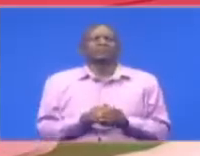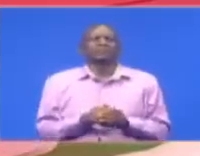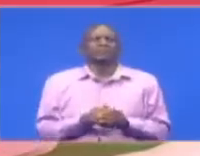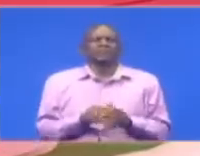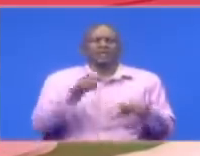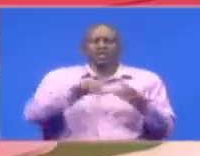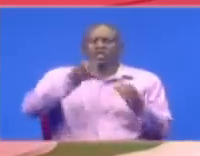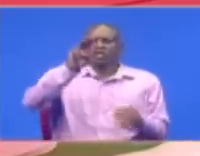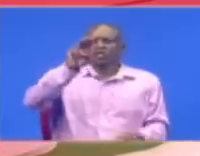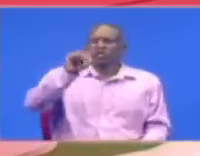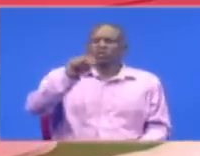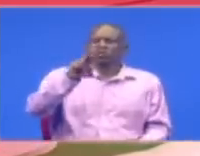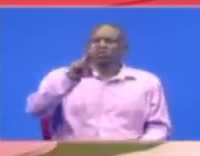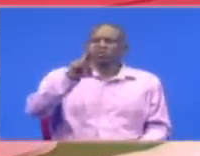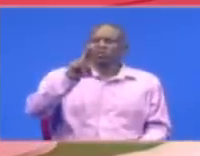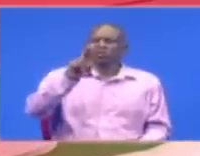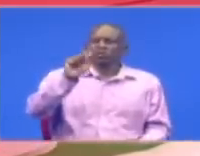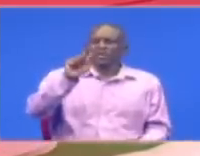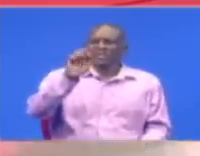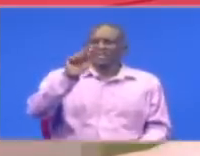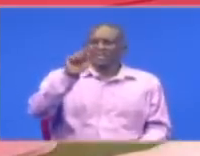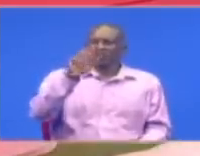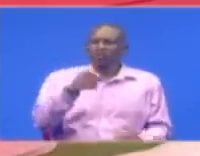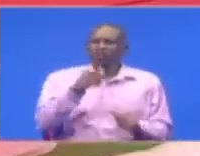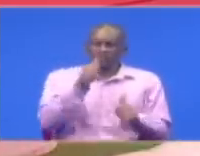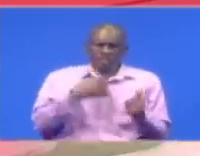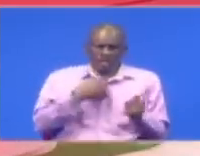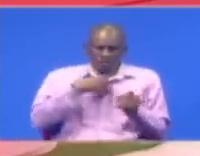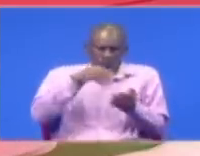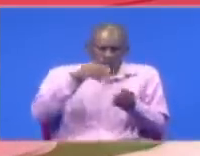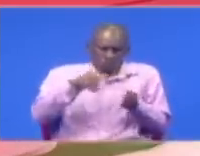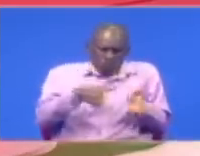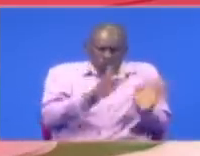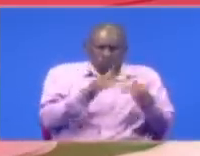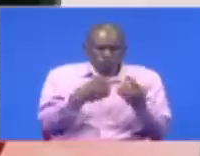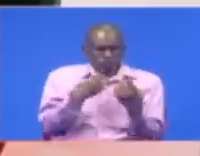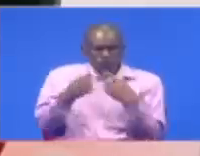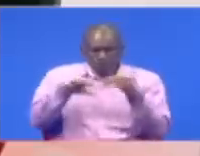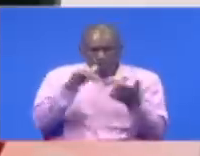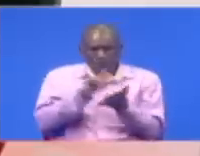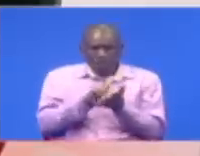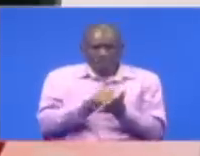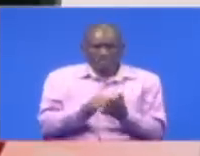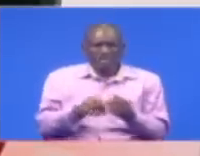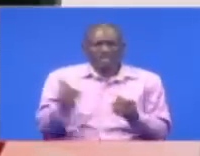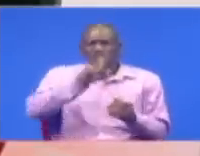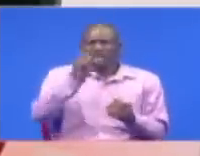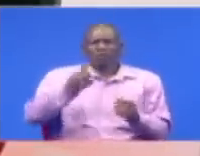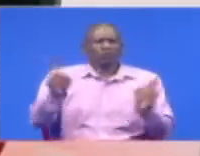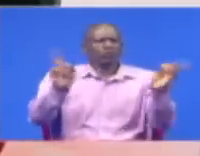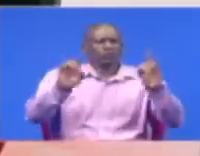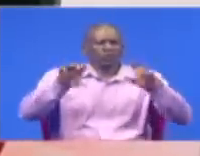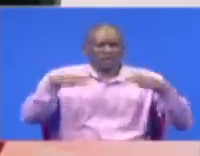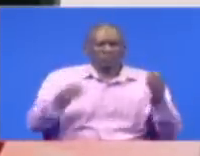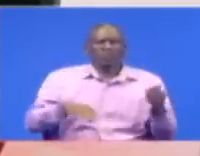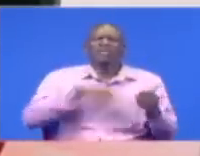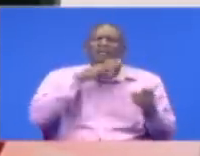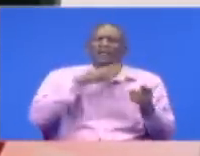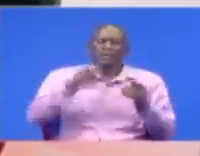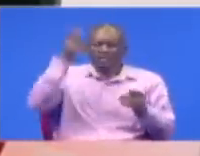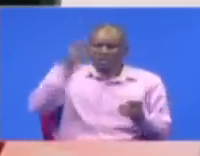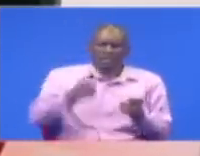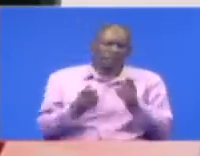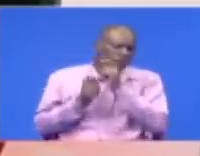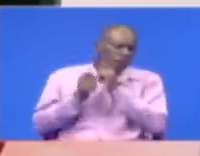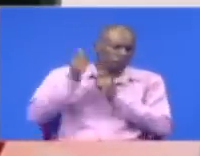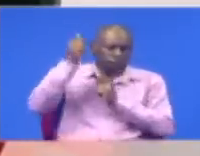In Murwateto, which I had occasion to argue, the question was not about death penalty as